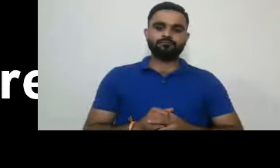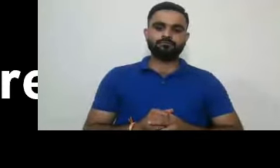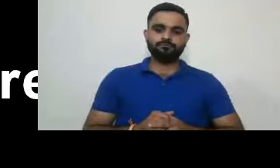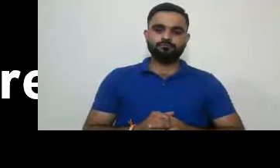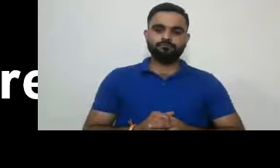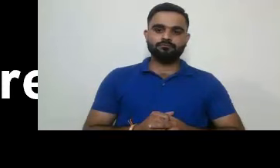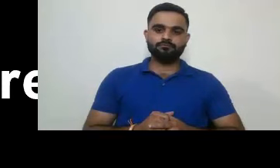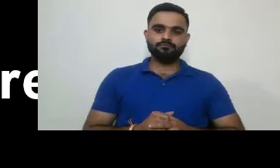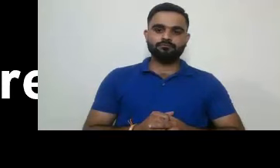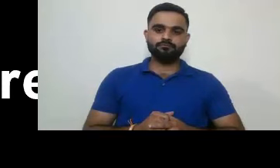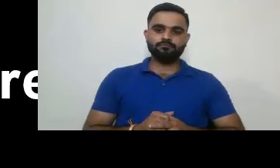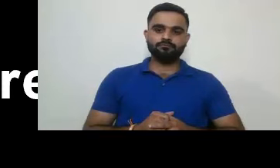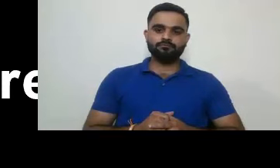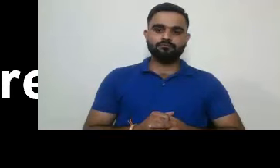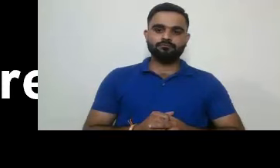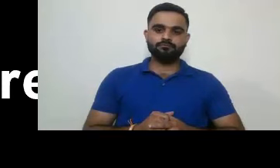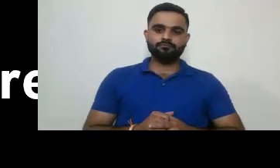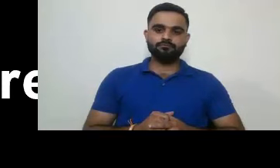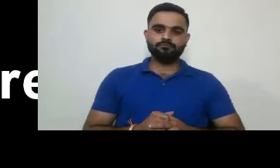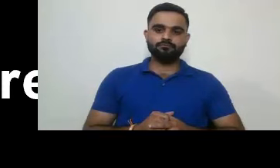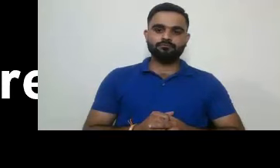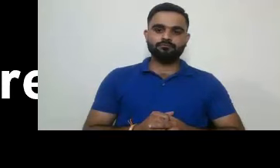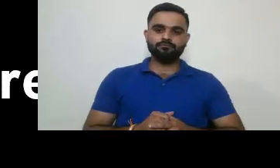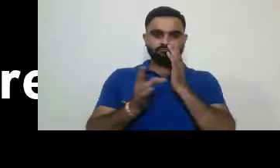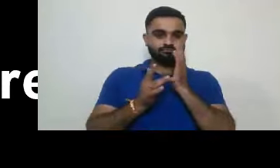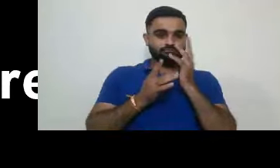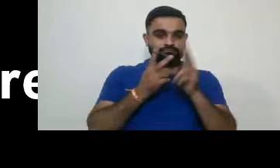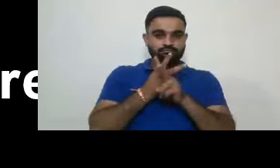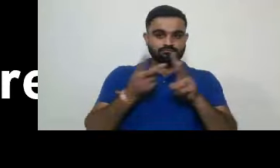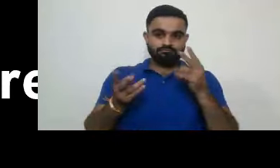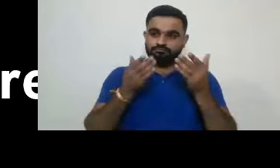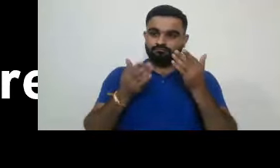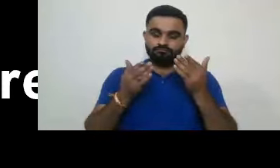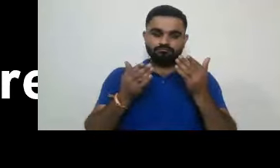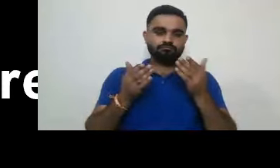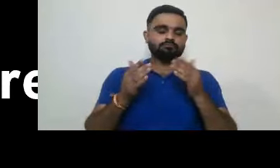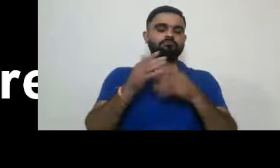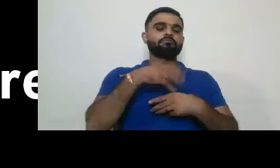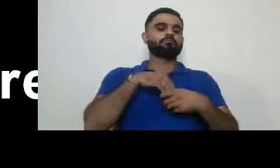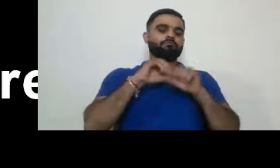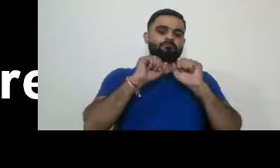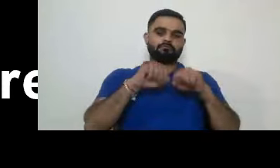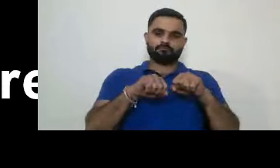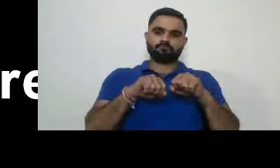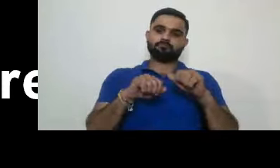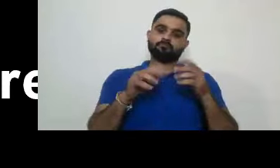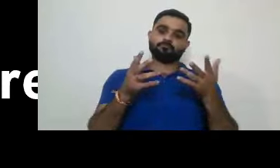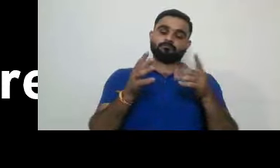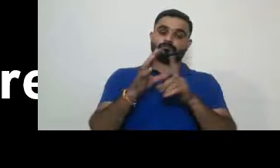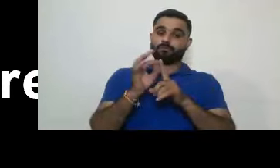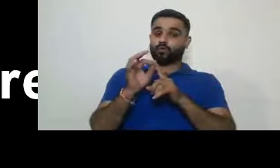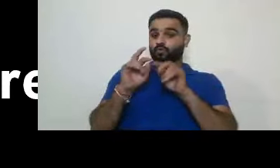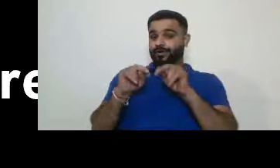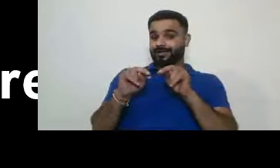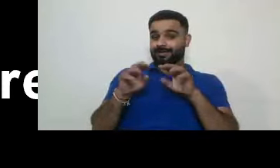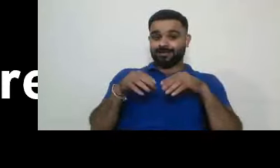a concern that the influence of the big tech companies would make it more commercial. So what do we need to